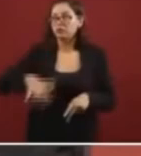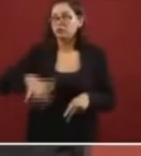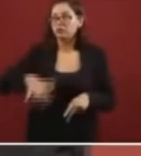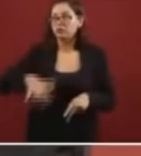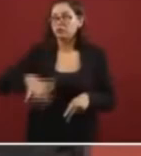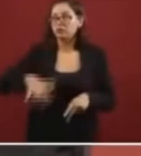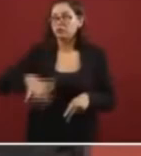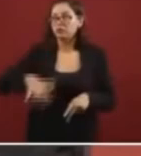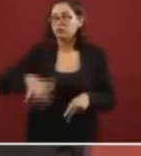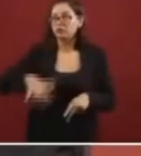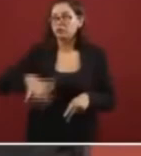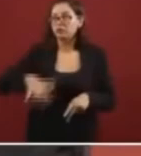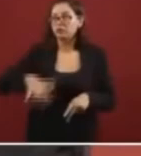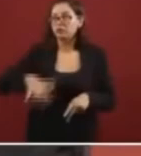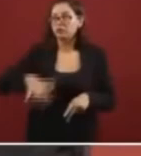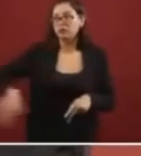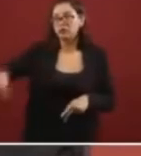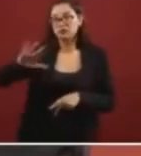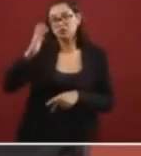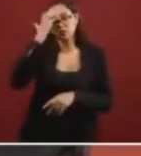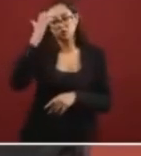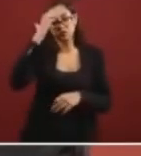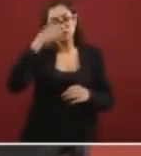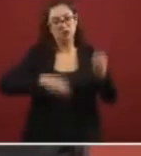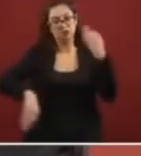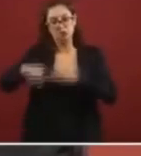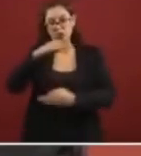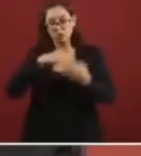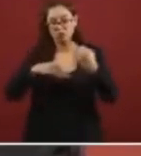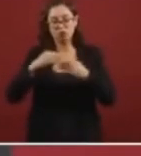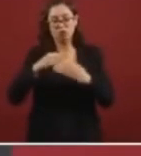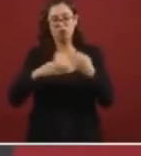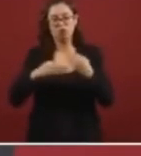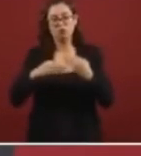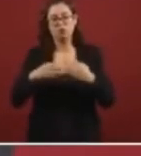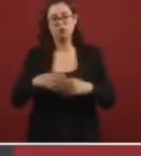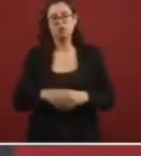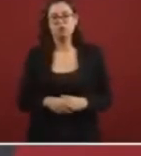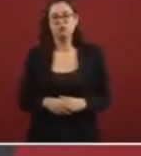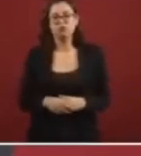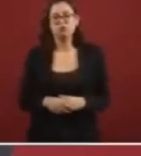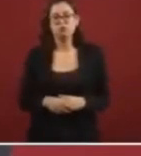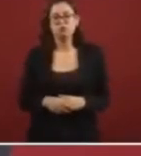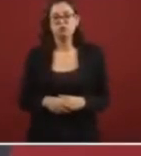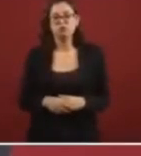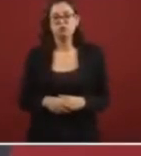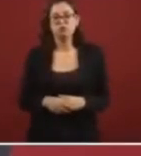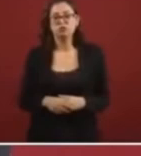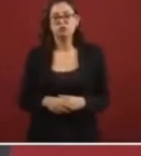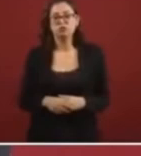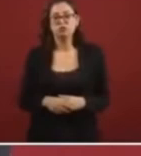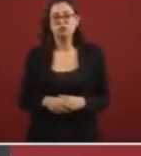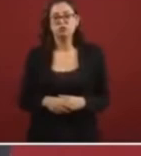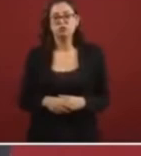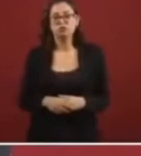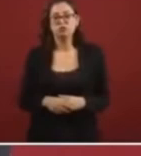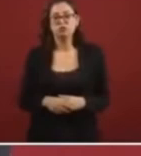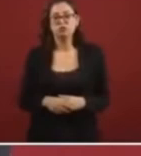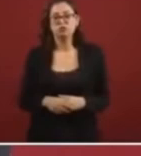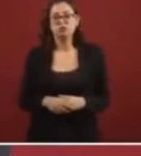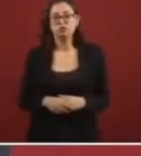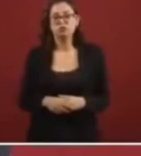the elements regarding this situation. Para no ser maniqueos. So that they will not